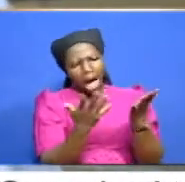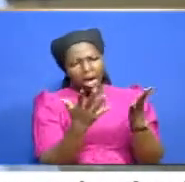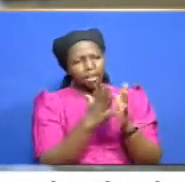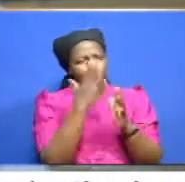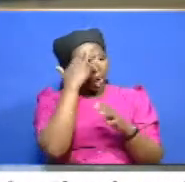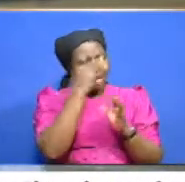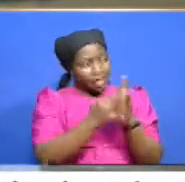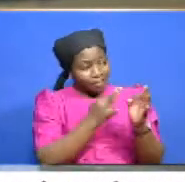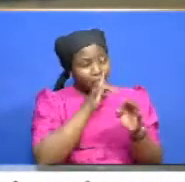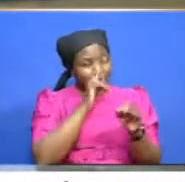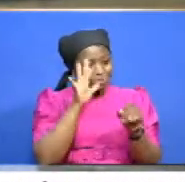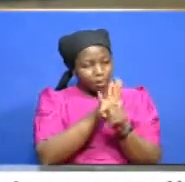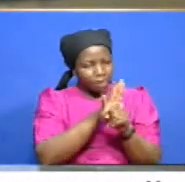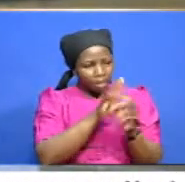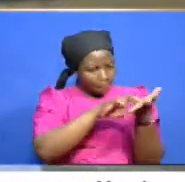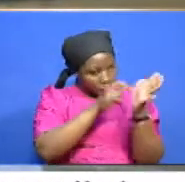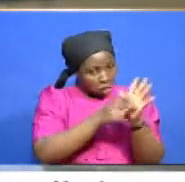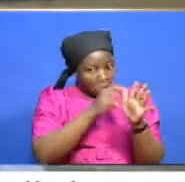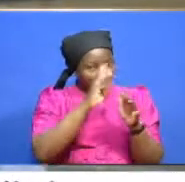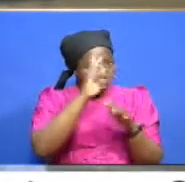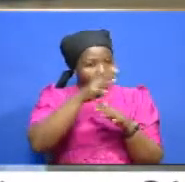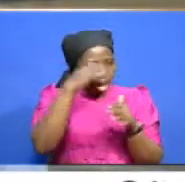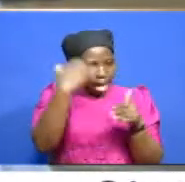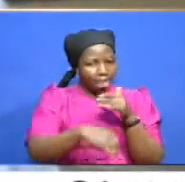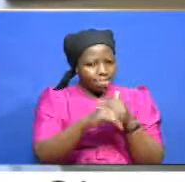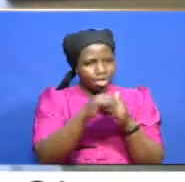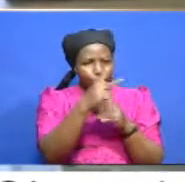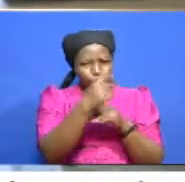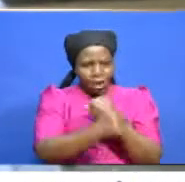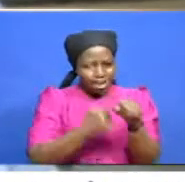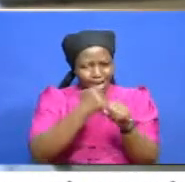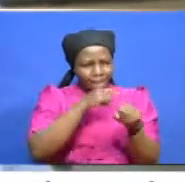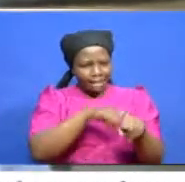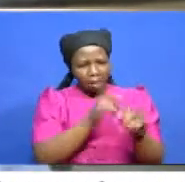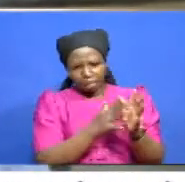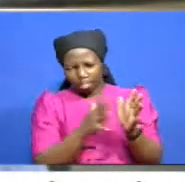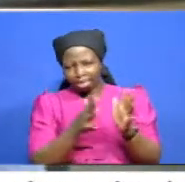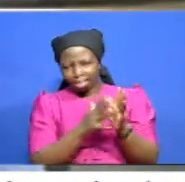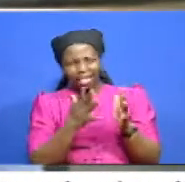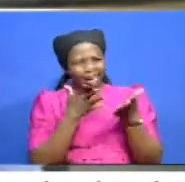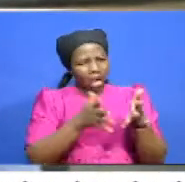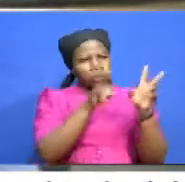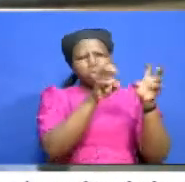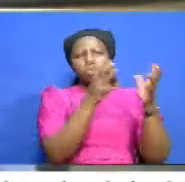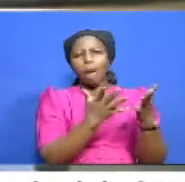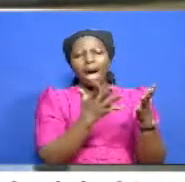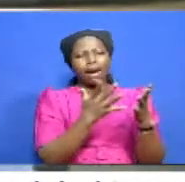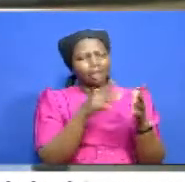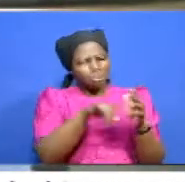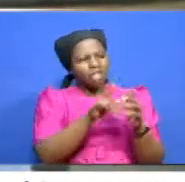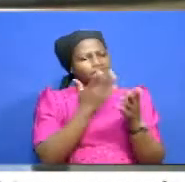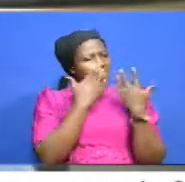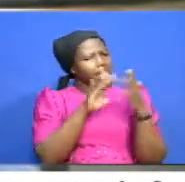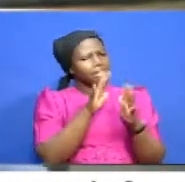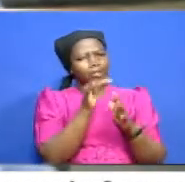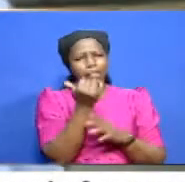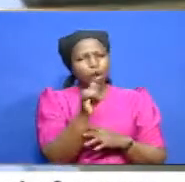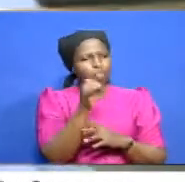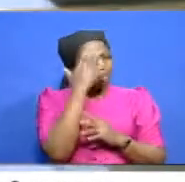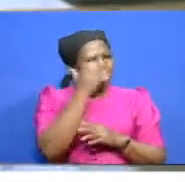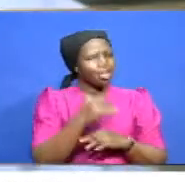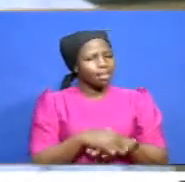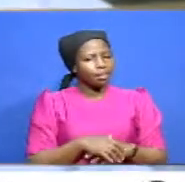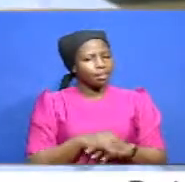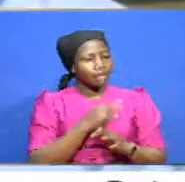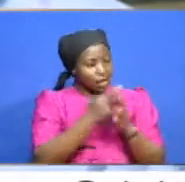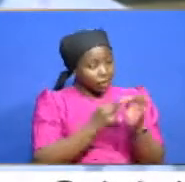told you that the project was going to end in 2 years' time, what exactly has been the issue? Why haven't they been able to finish it? And if at all you've been able